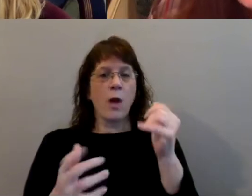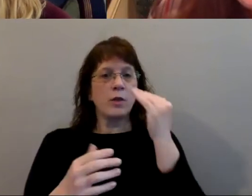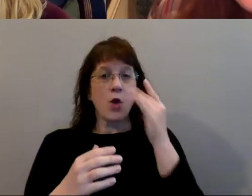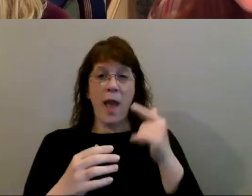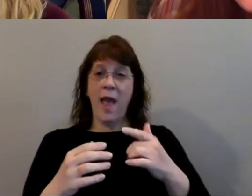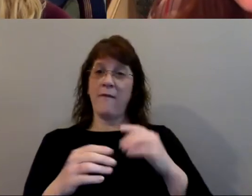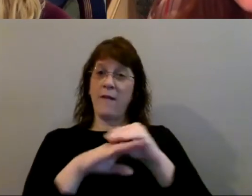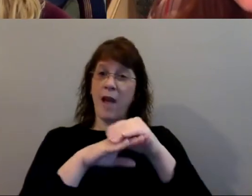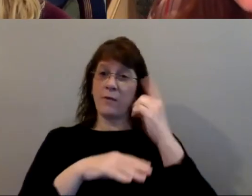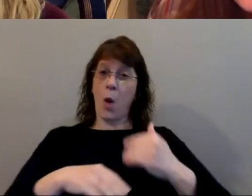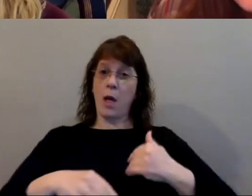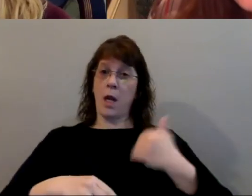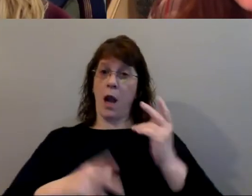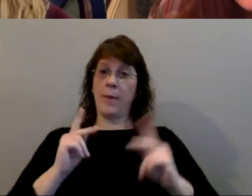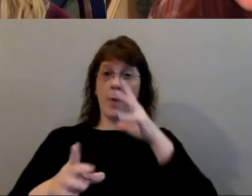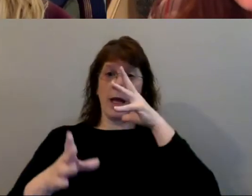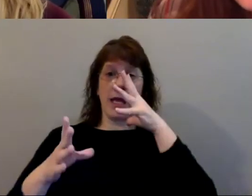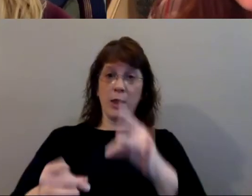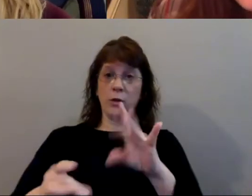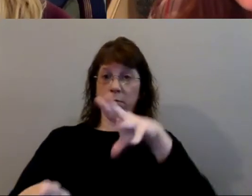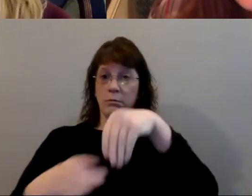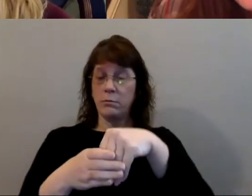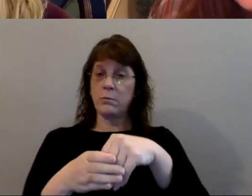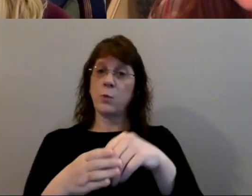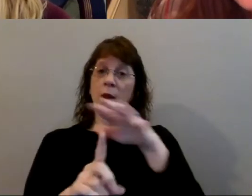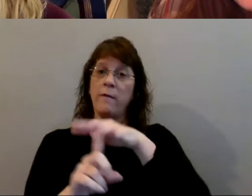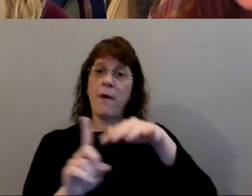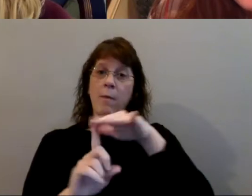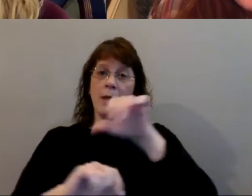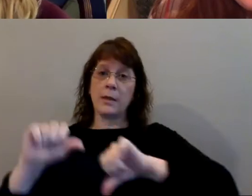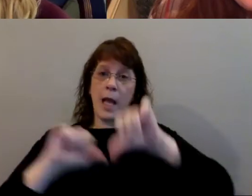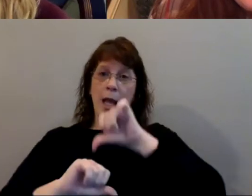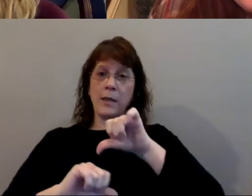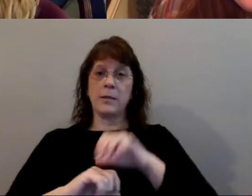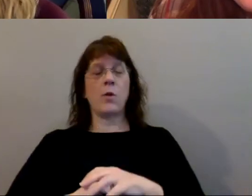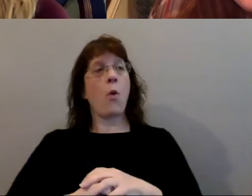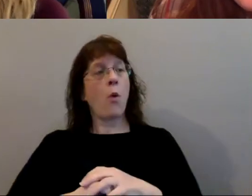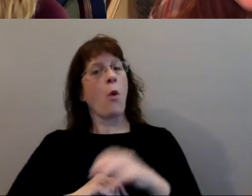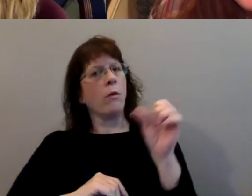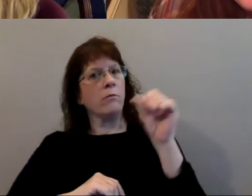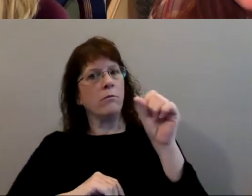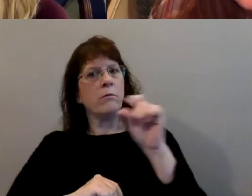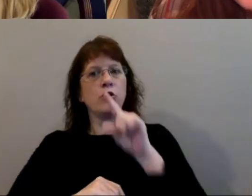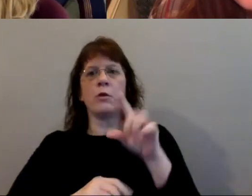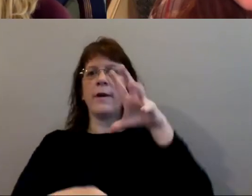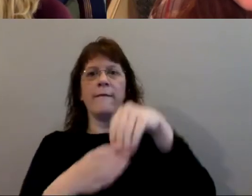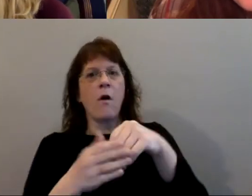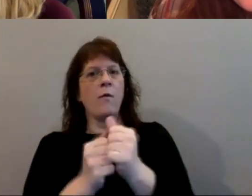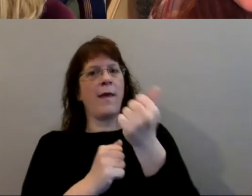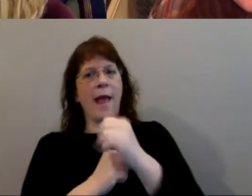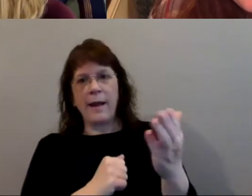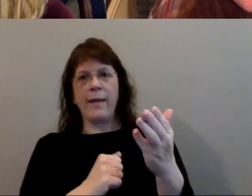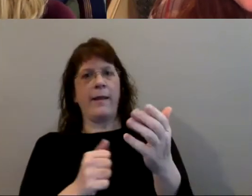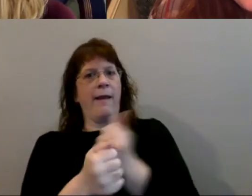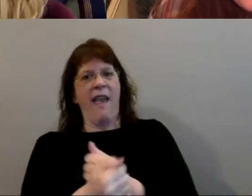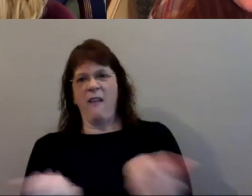science? Yeah. I mean, first of all, just get involved in like anything and everything.